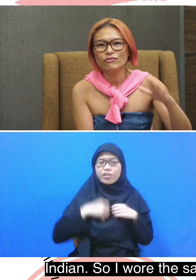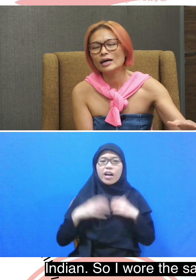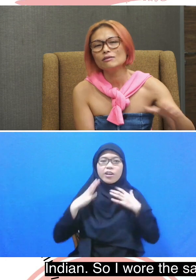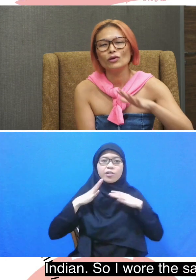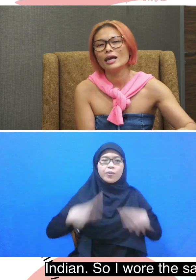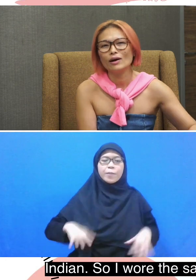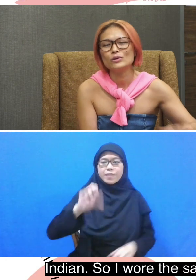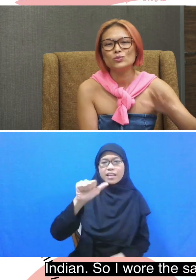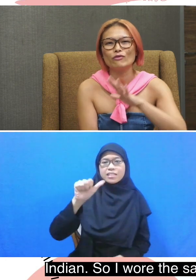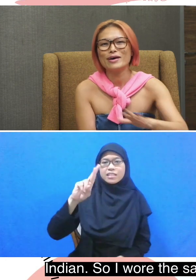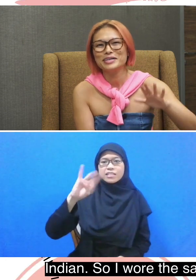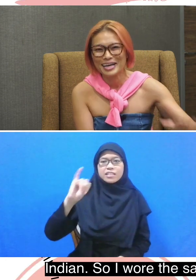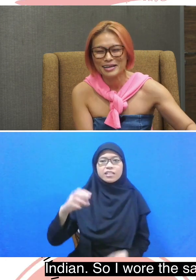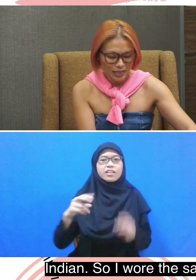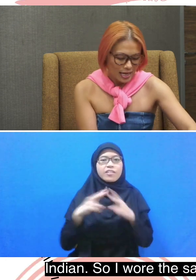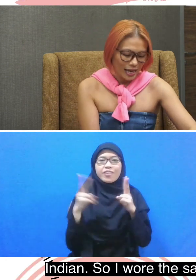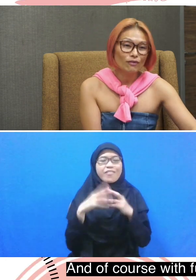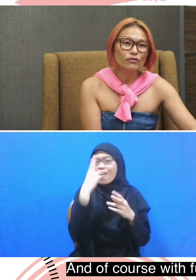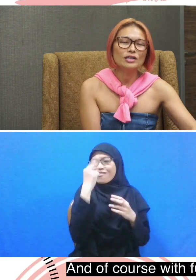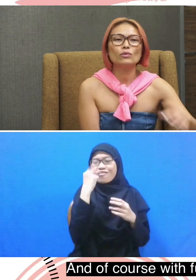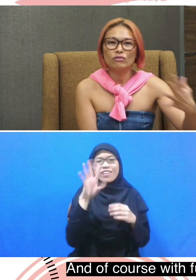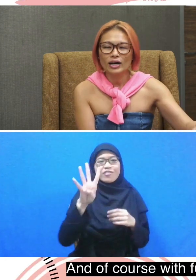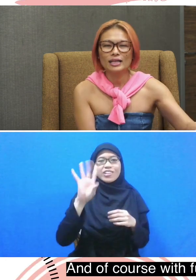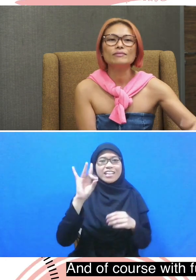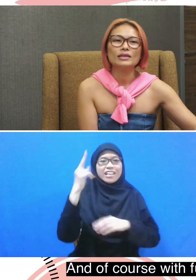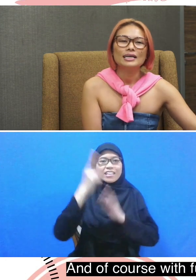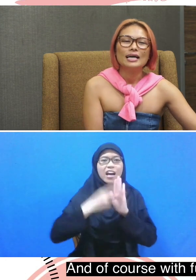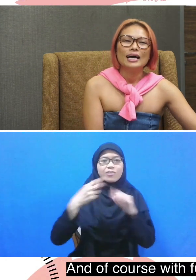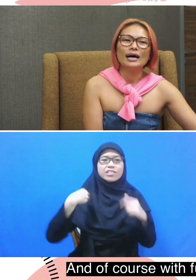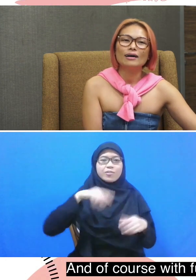most fun 48 hours we've ever had. And of course, with fun,